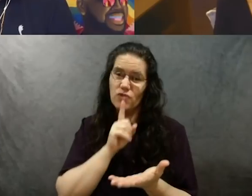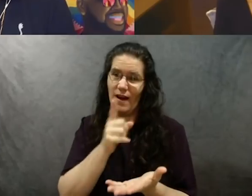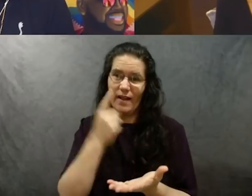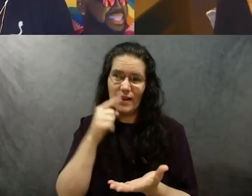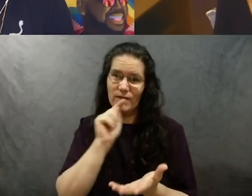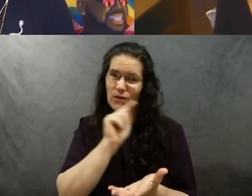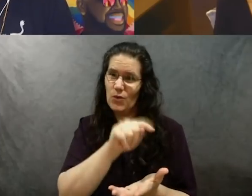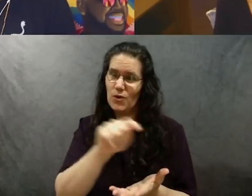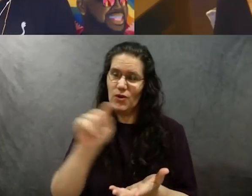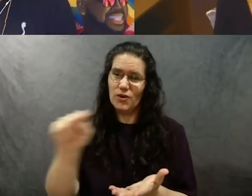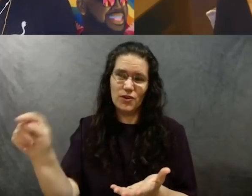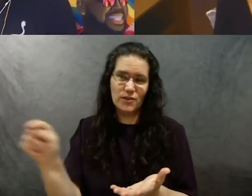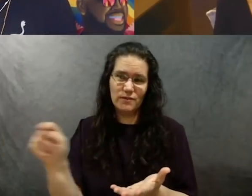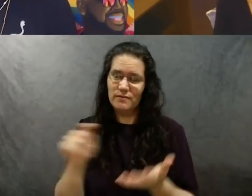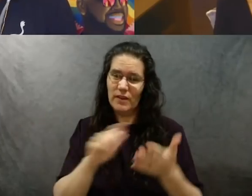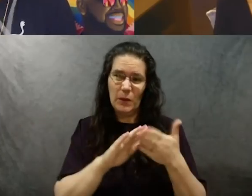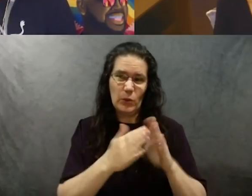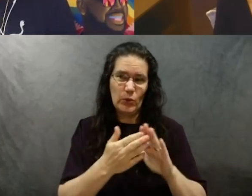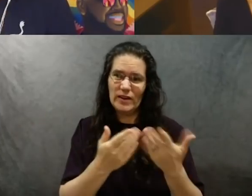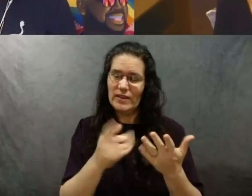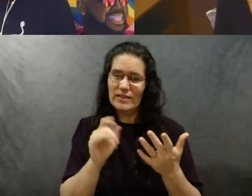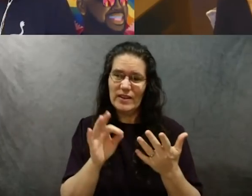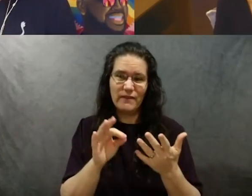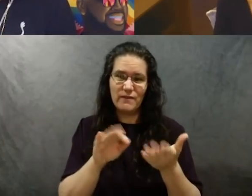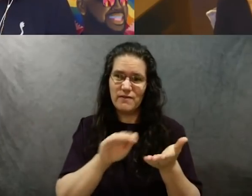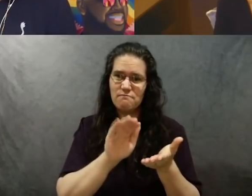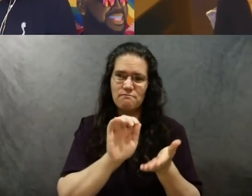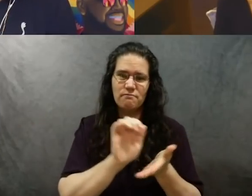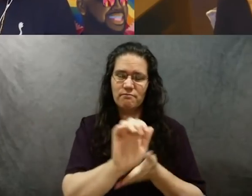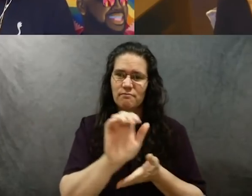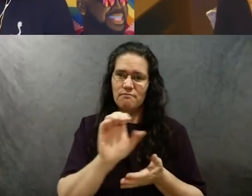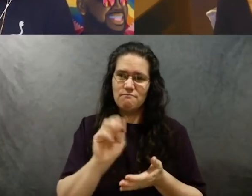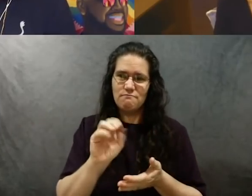certain marginalized communities where like they have to be really careful